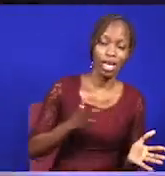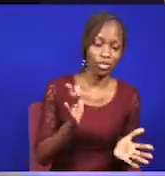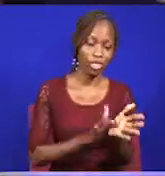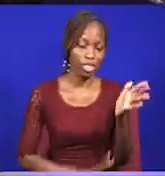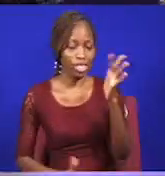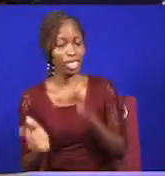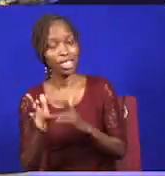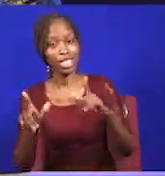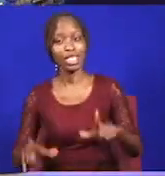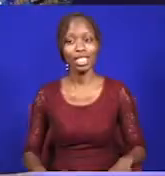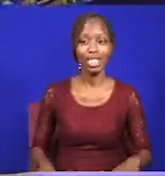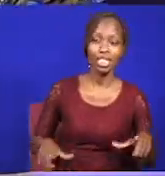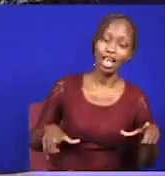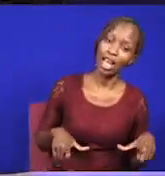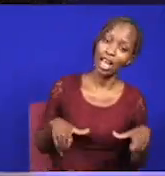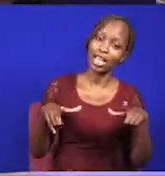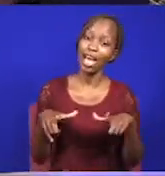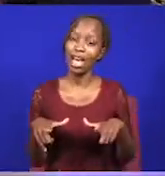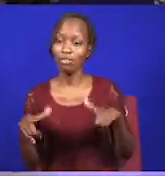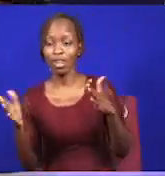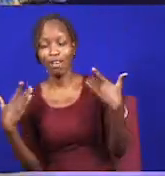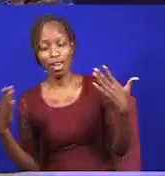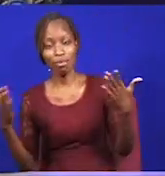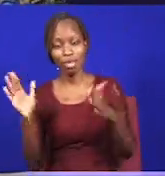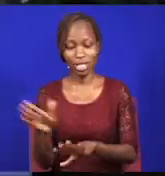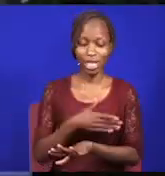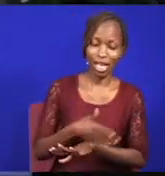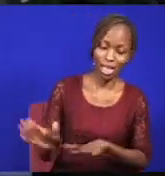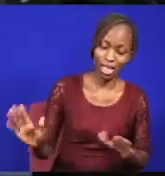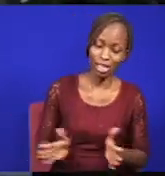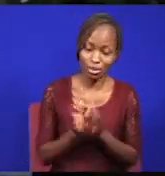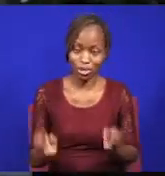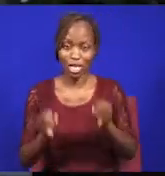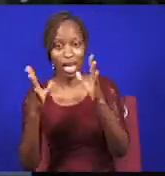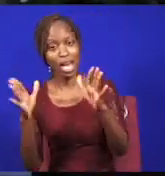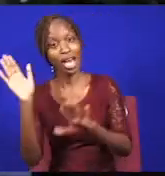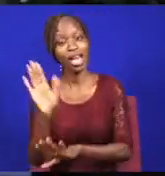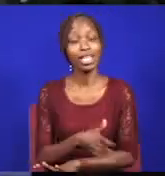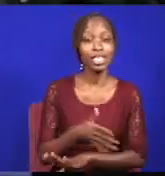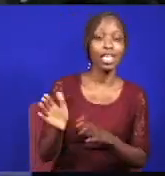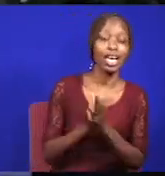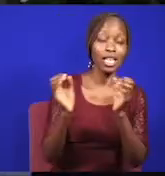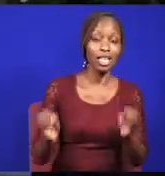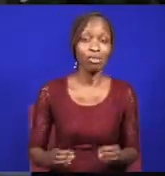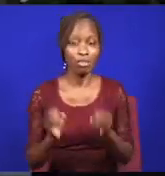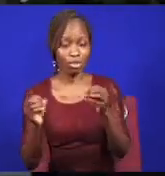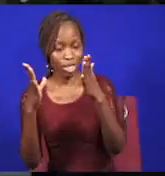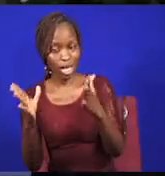hallelujah. My Jesus is alive forevermore. Sing hallelujah, sing